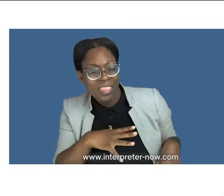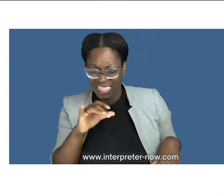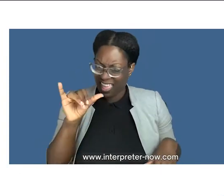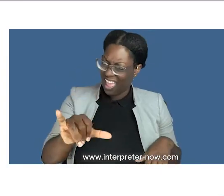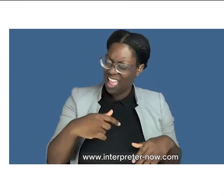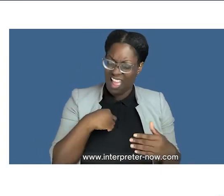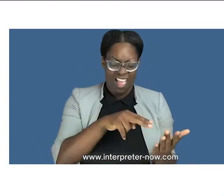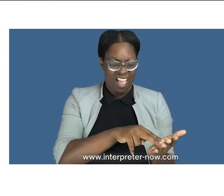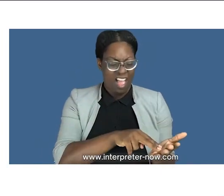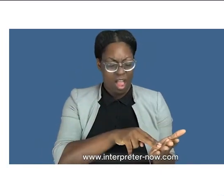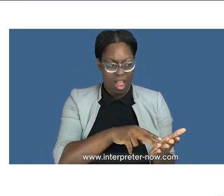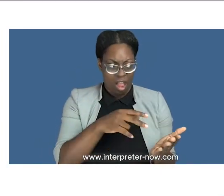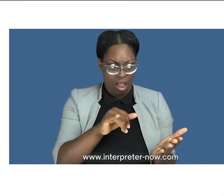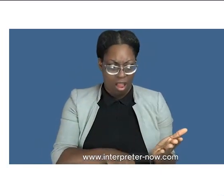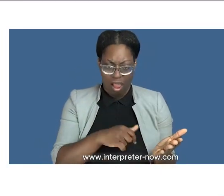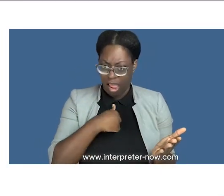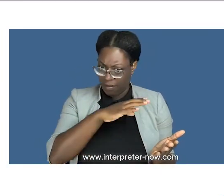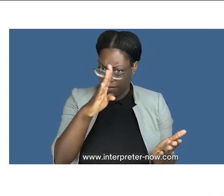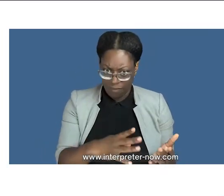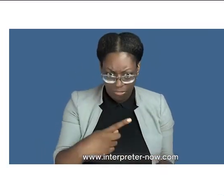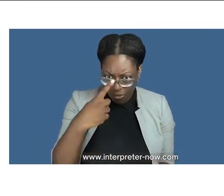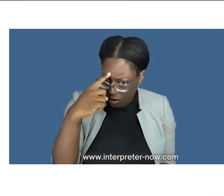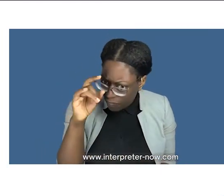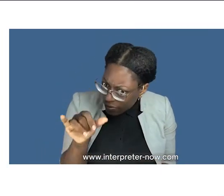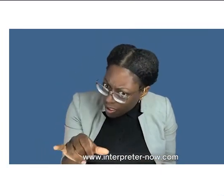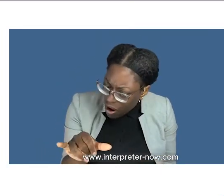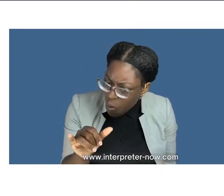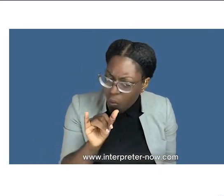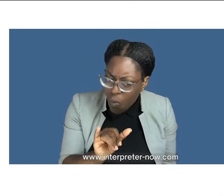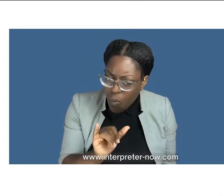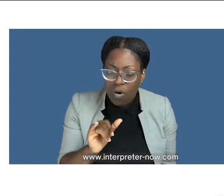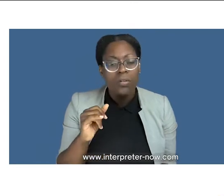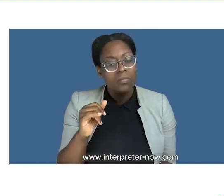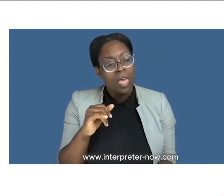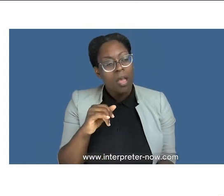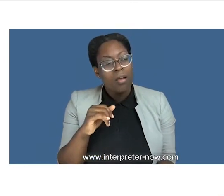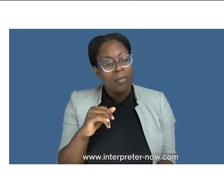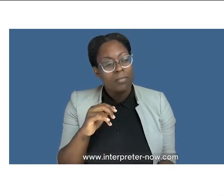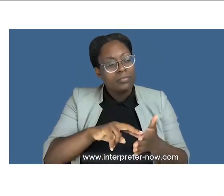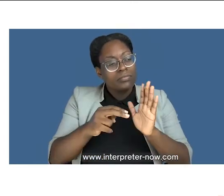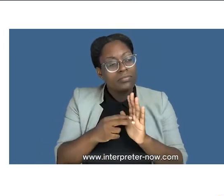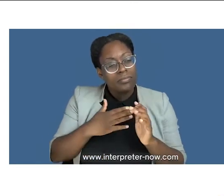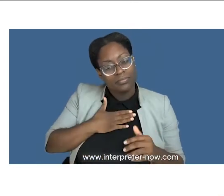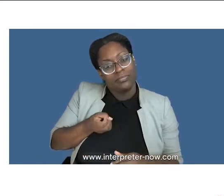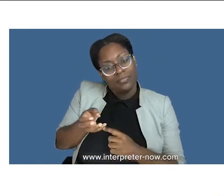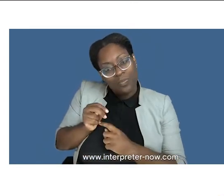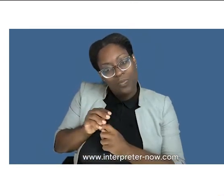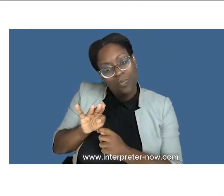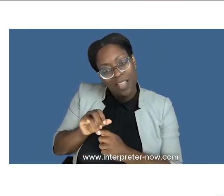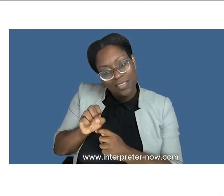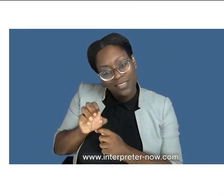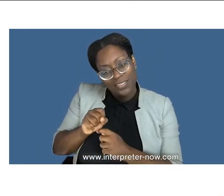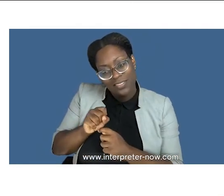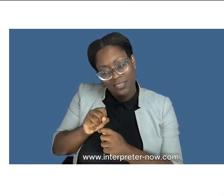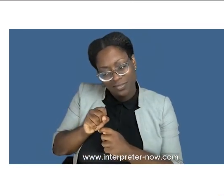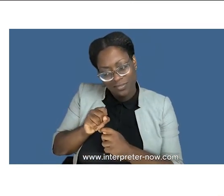a click for me too, of like, I had never thought of that. Then again, this idea of like, how are my own biases, my